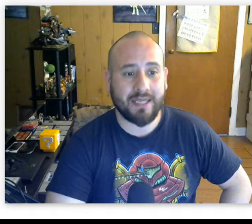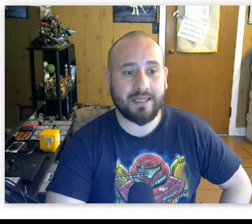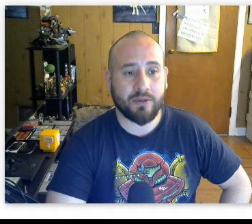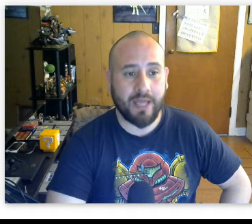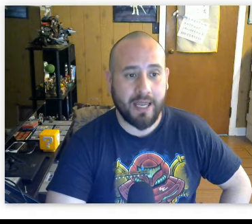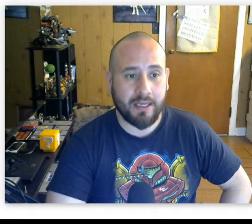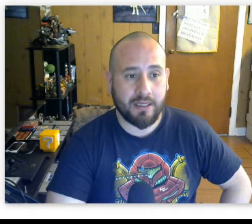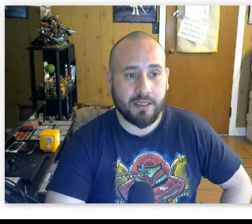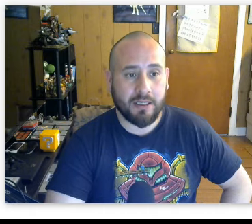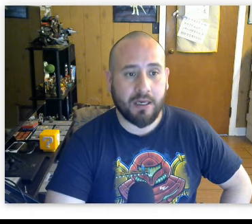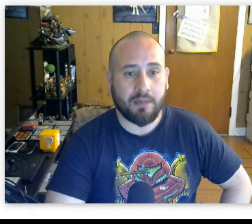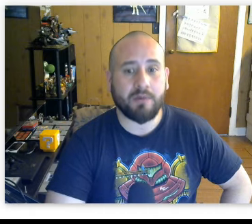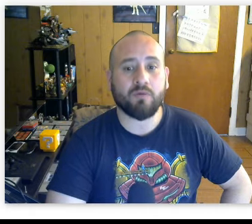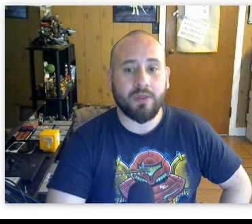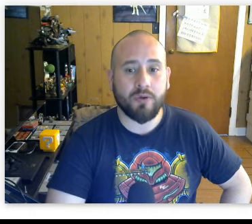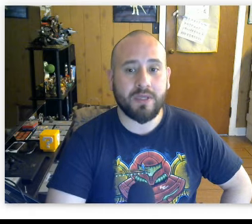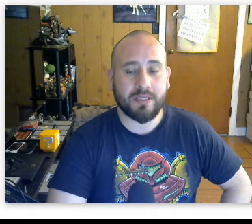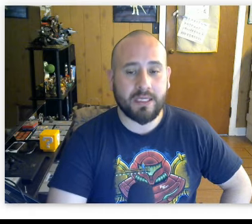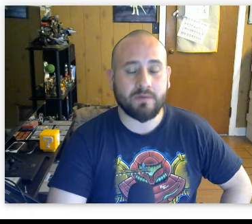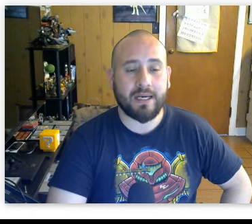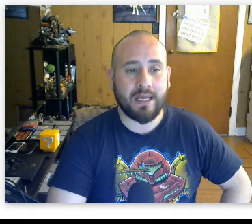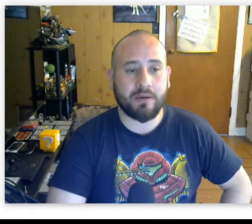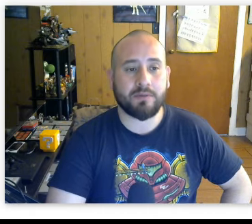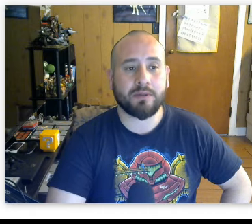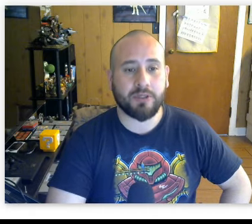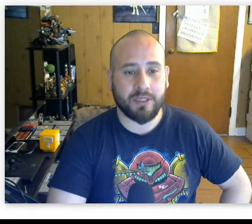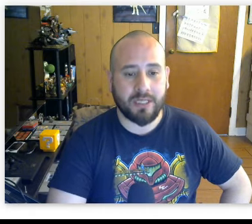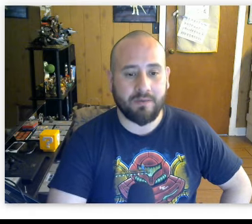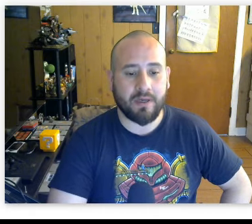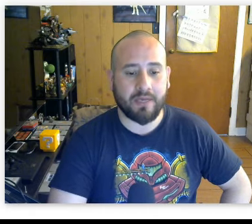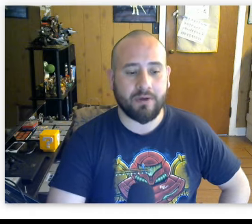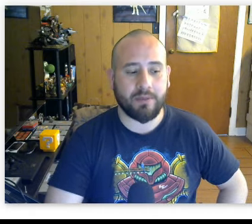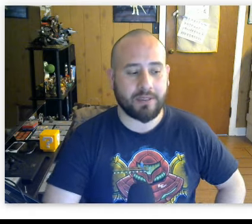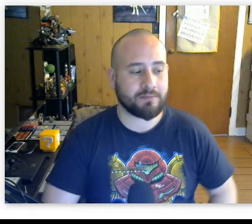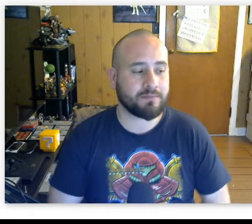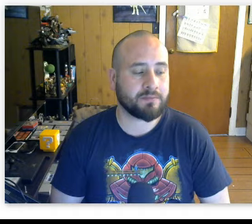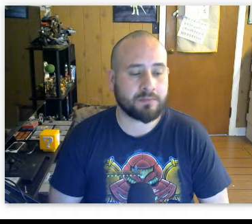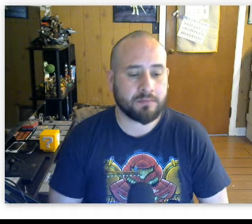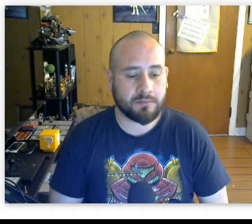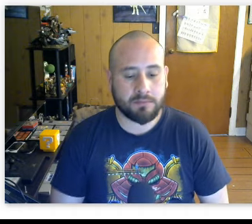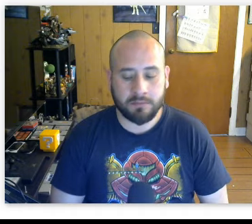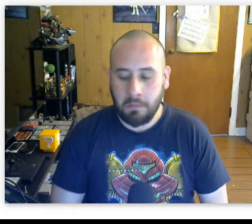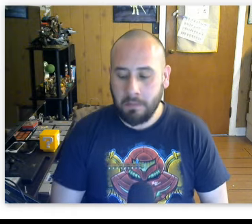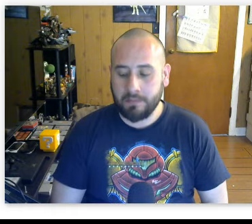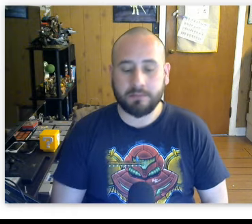practice again, that's okay. But run through this list right now to yourself. I'll give you a minute.